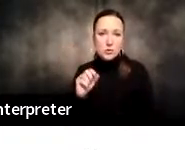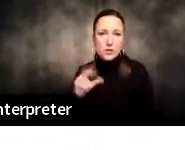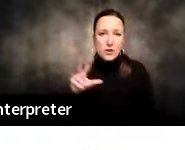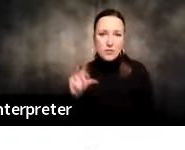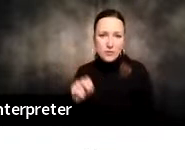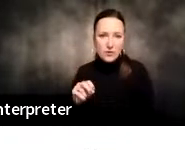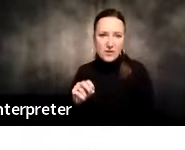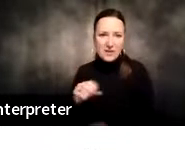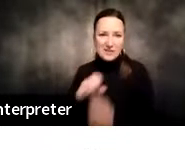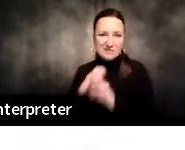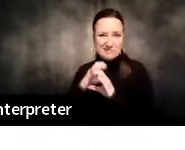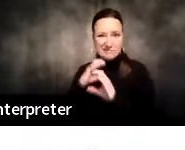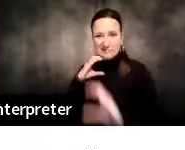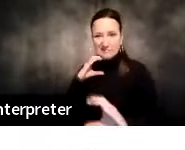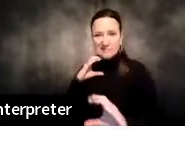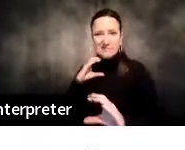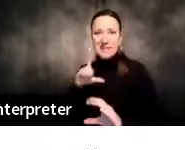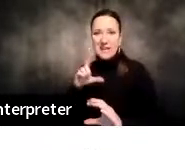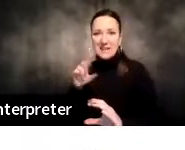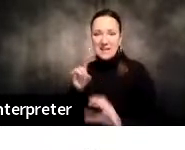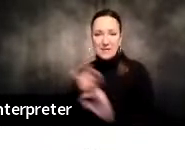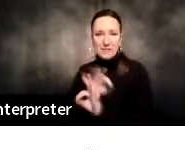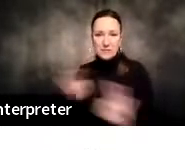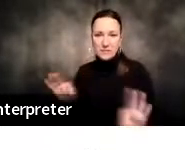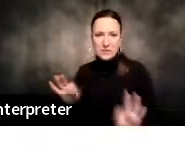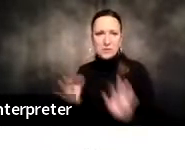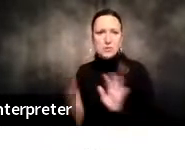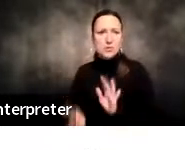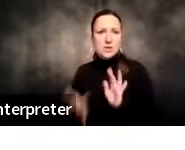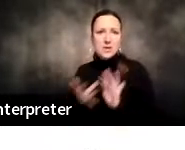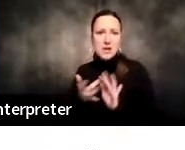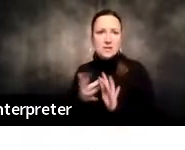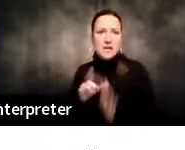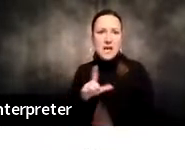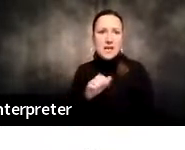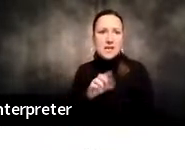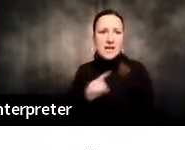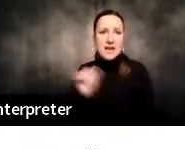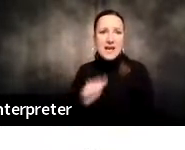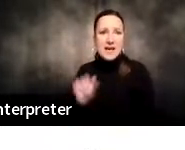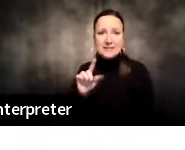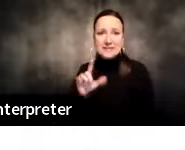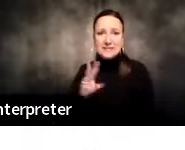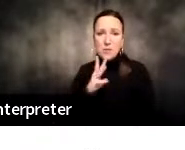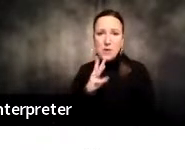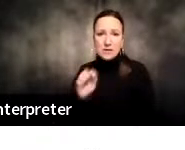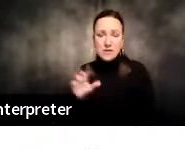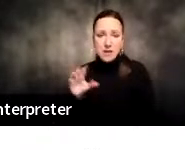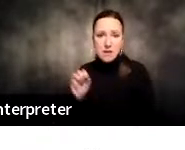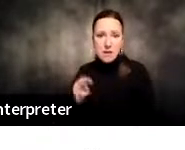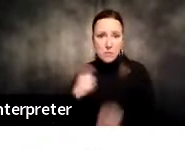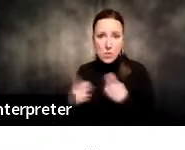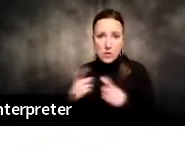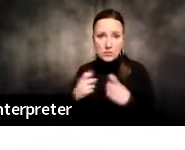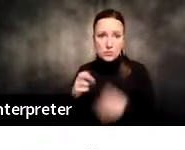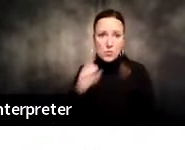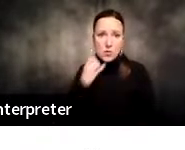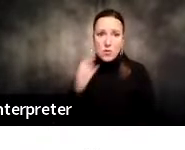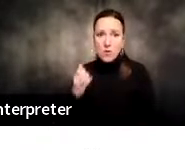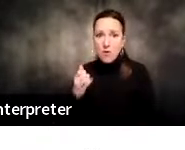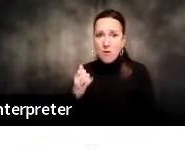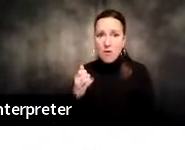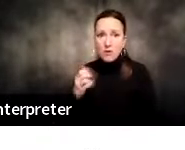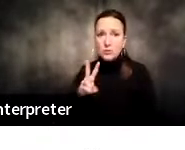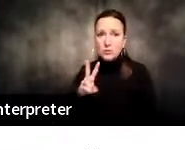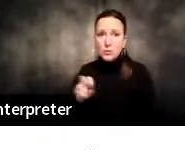We have lots of resources, and you can reach out to lead@dcwater.com if you have questions, or you can call our lead hotline